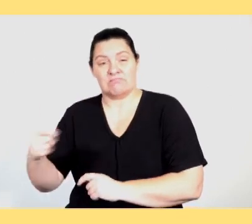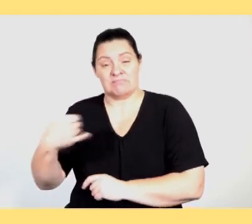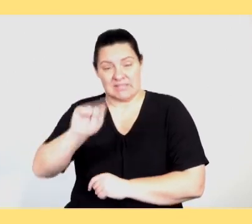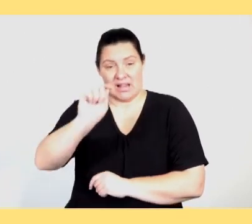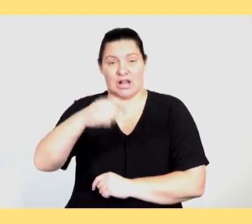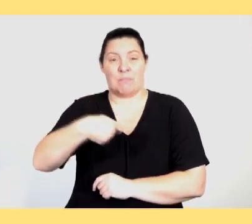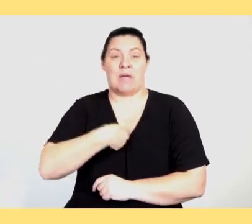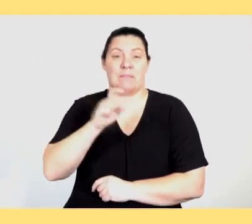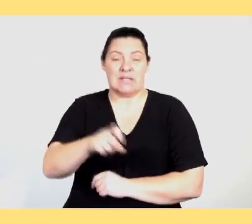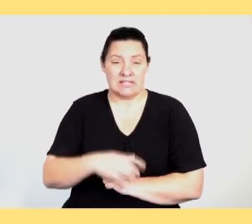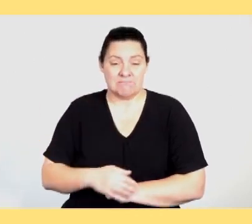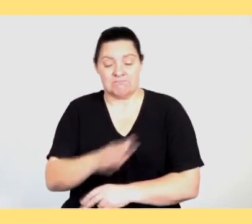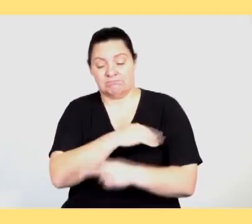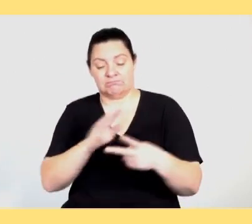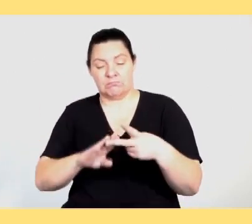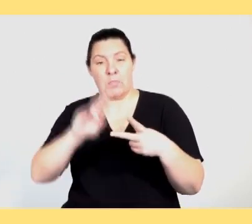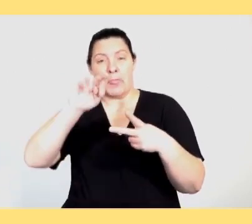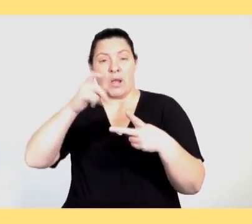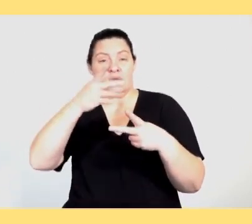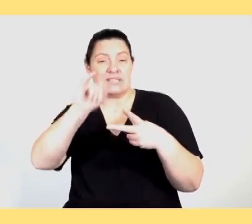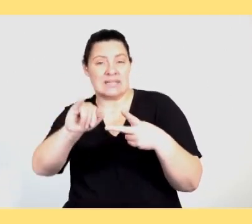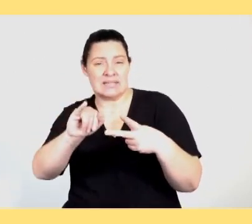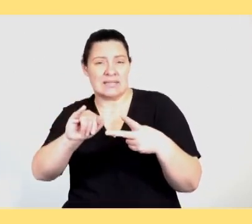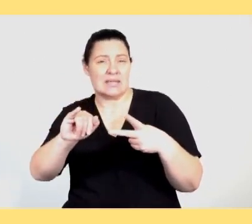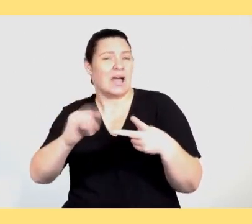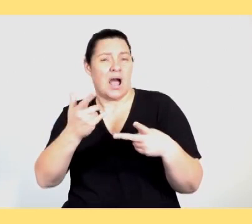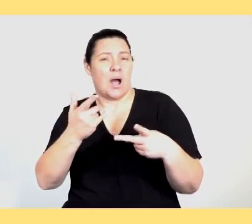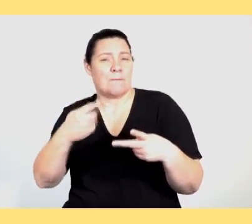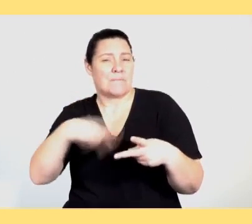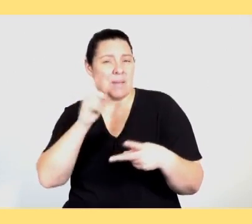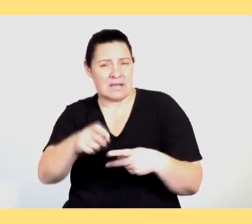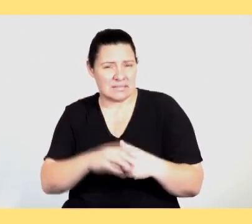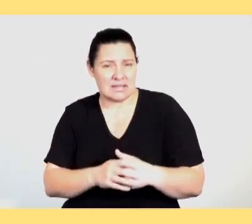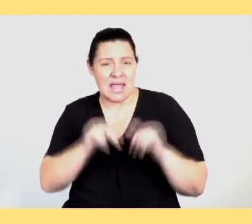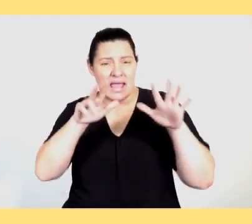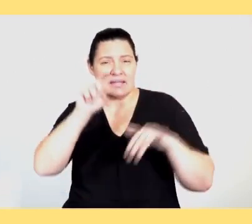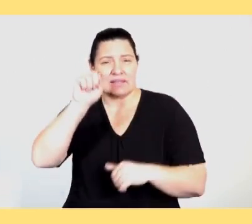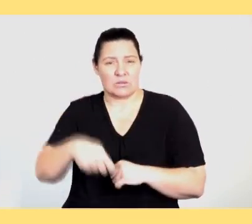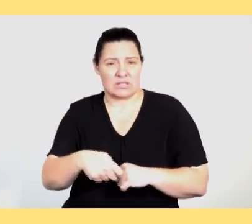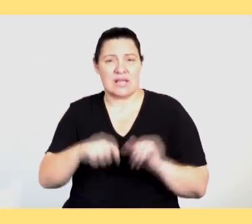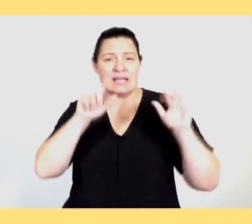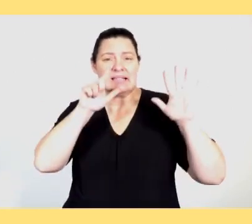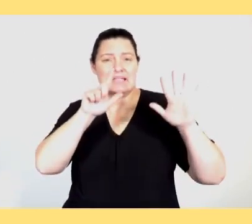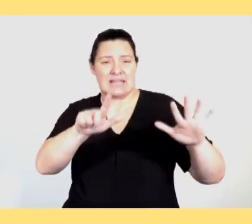10,800. Okay? And then we come to Jane Nkosi. How much is Jane Nkosi owing us?